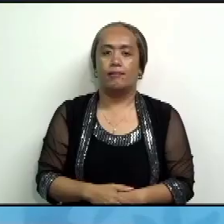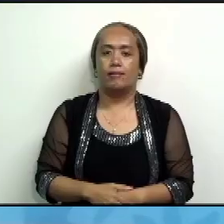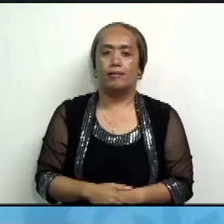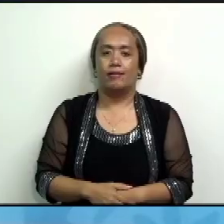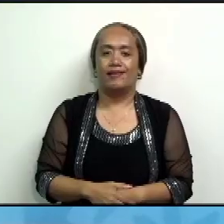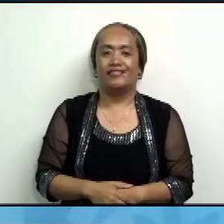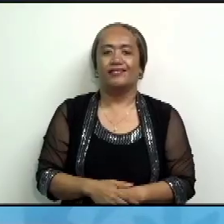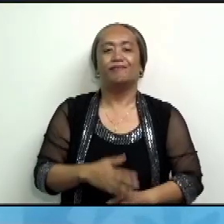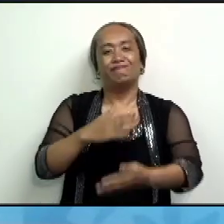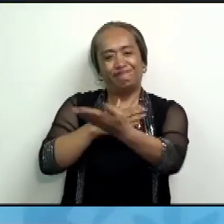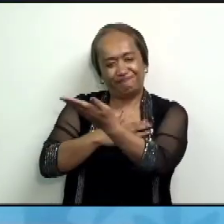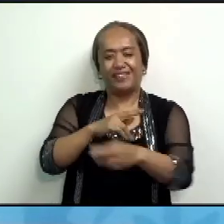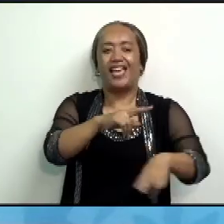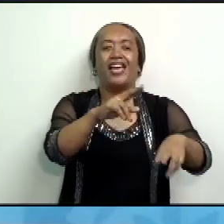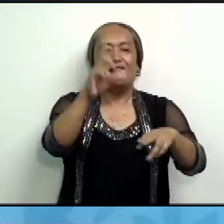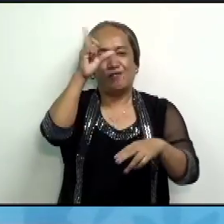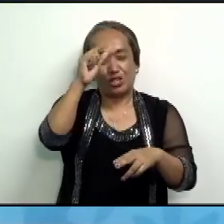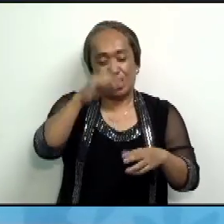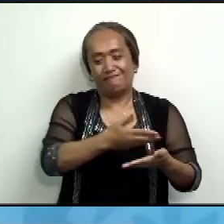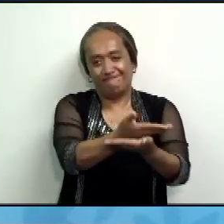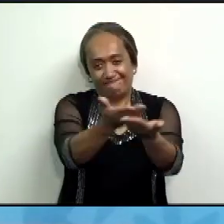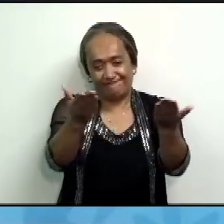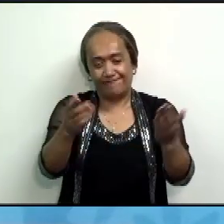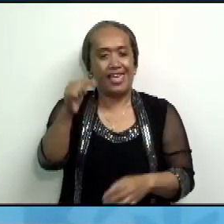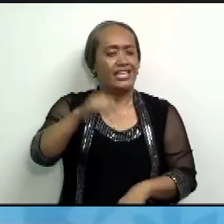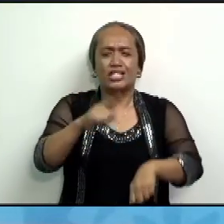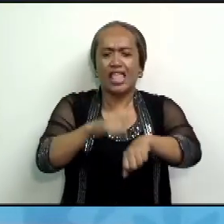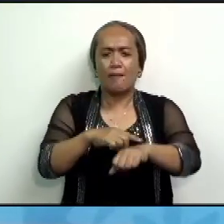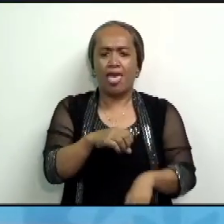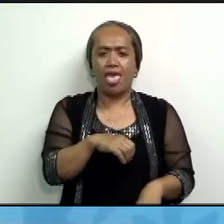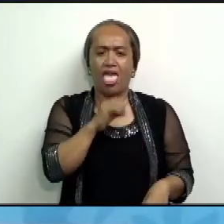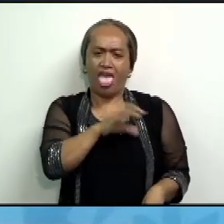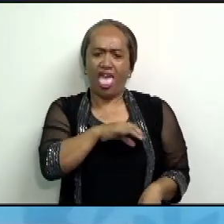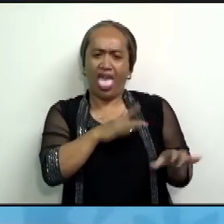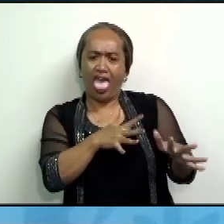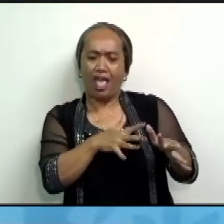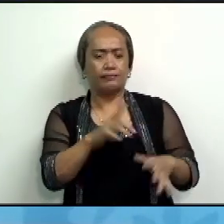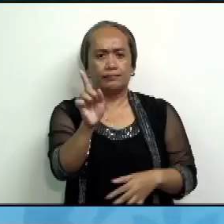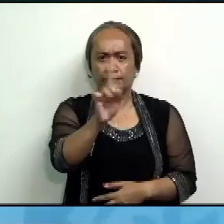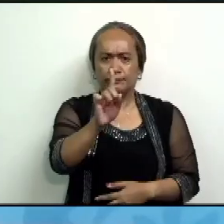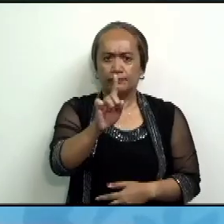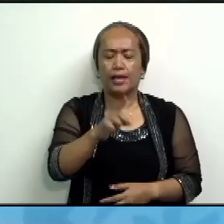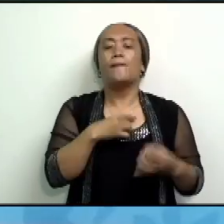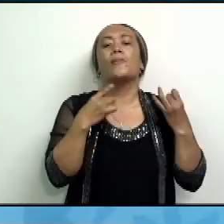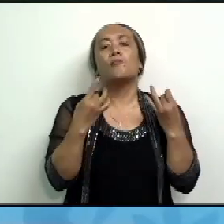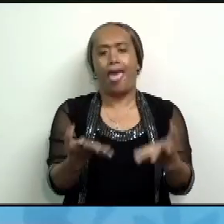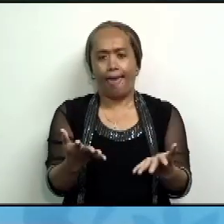My fellow Fijians, this is not a time to panic. It is a time to